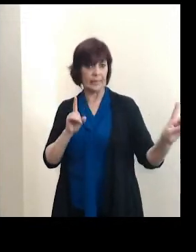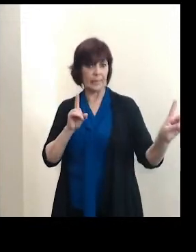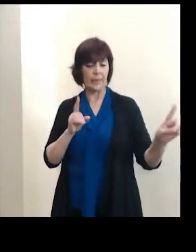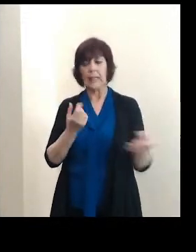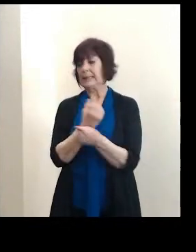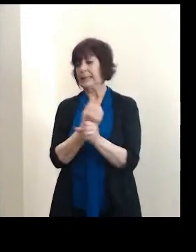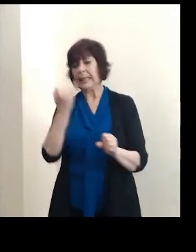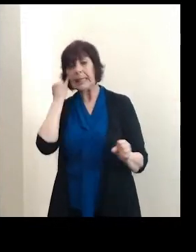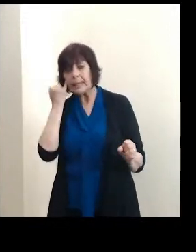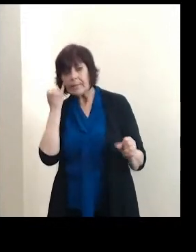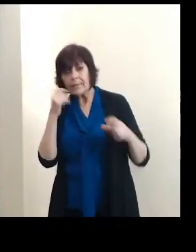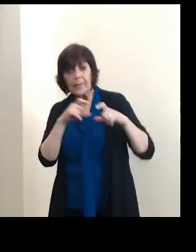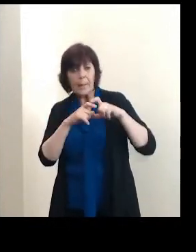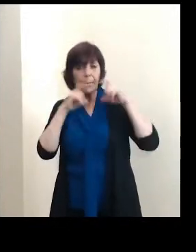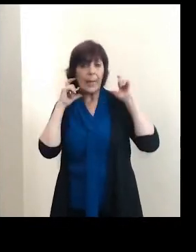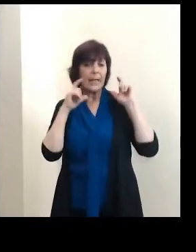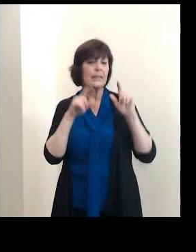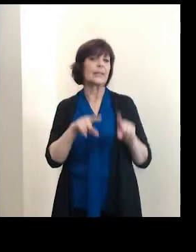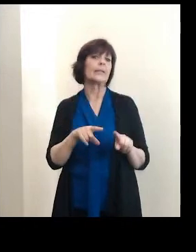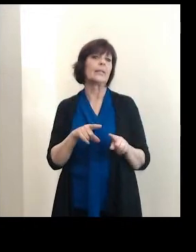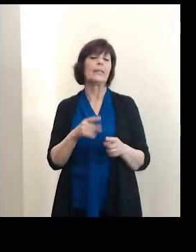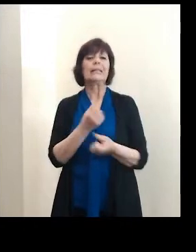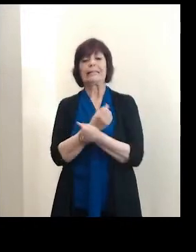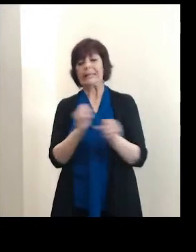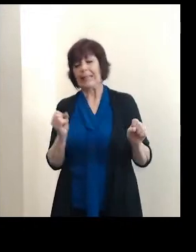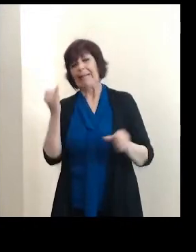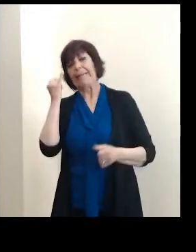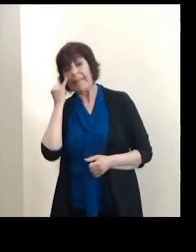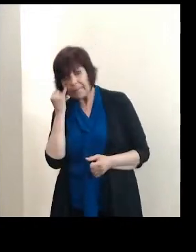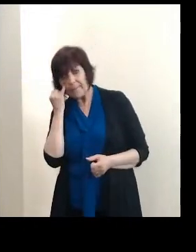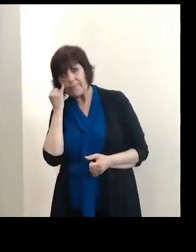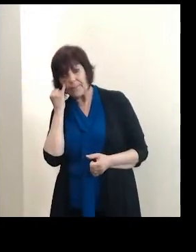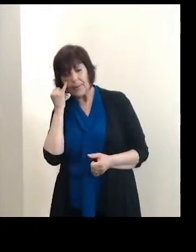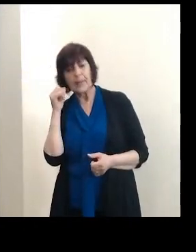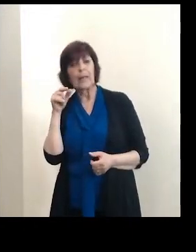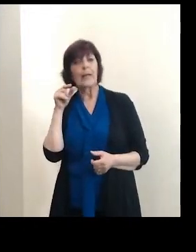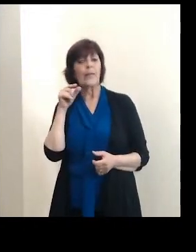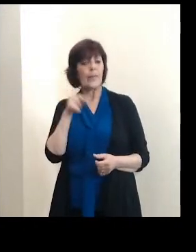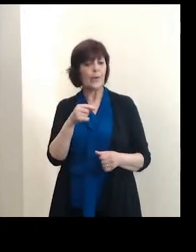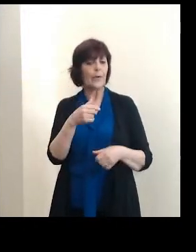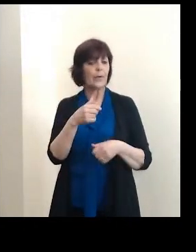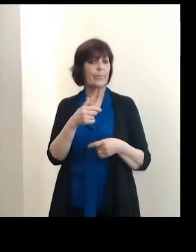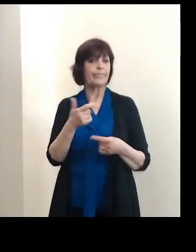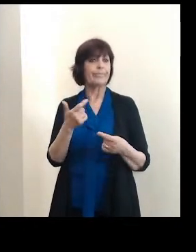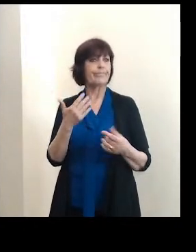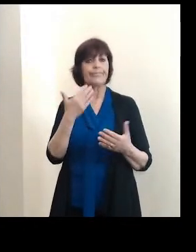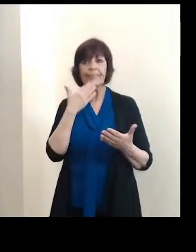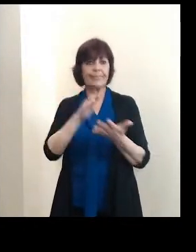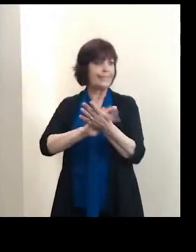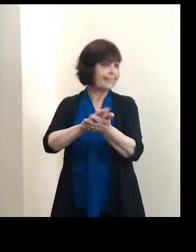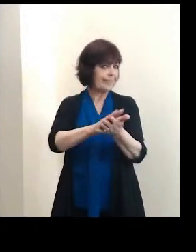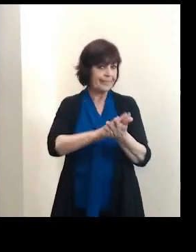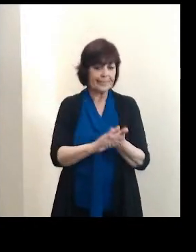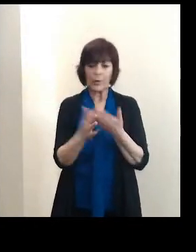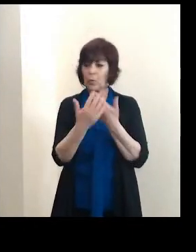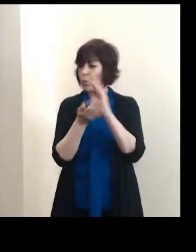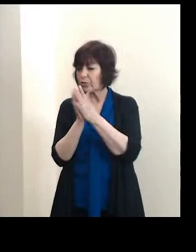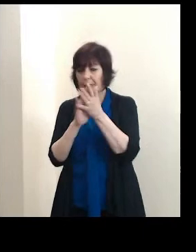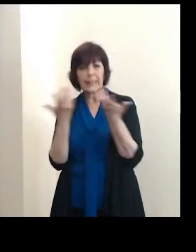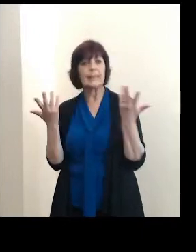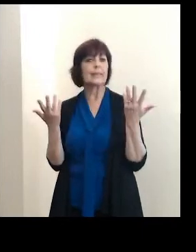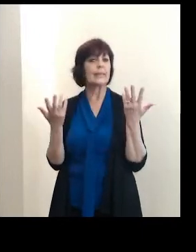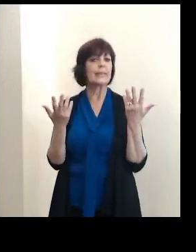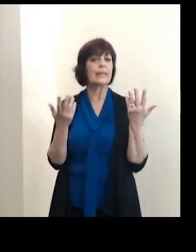safe if the kids are masking. They're safe if the kids are making sure that there's good disinfectant, the kids are washing their